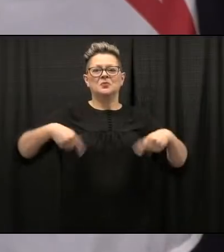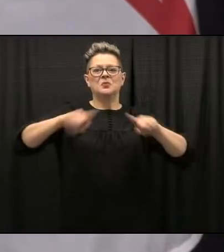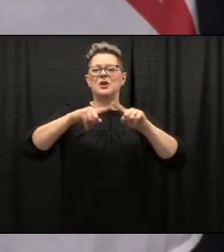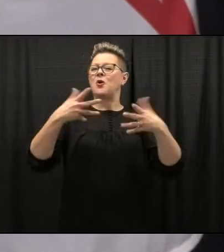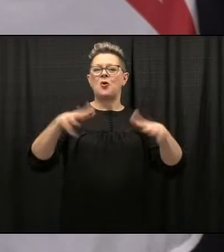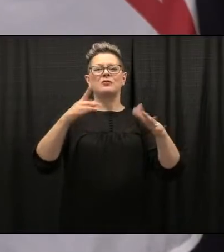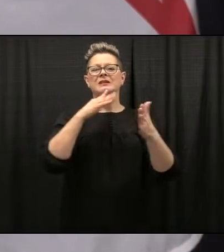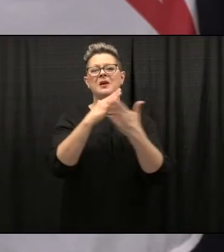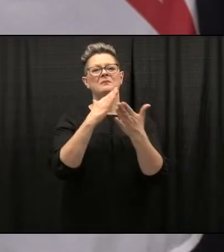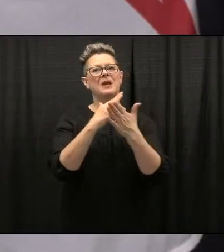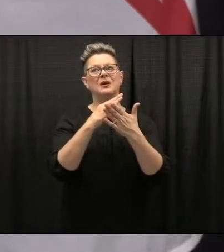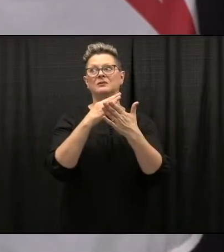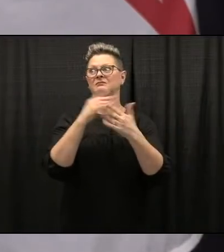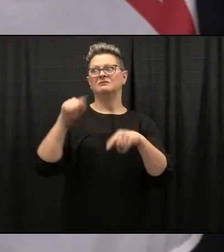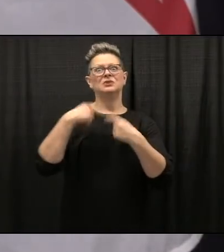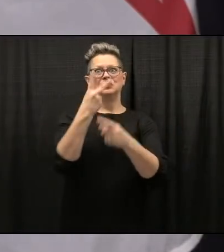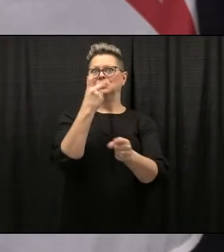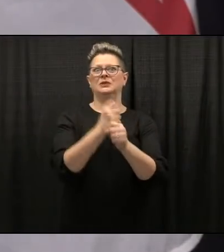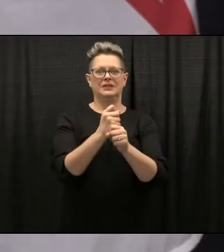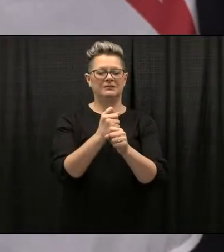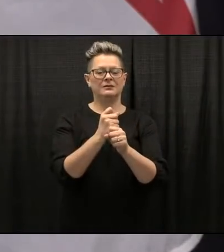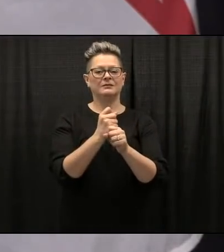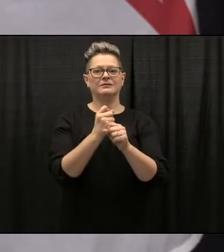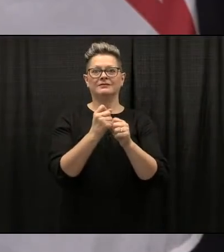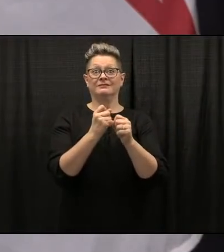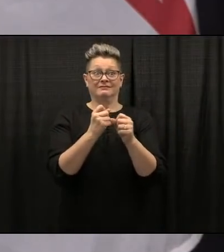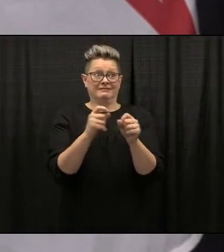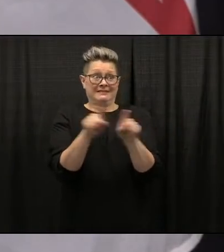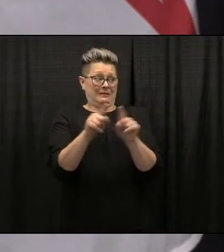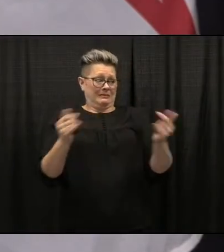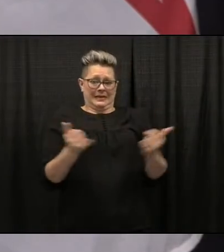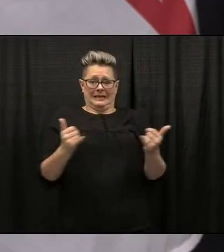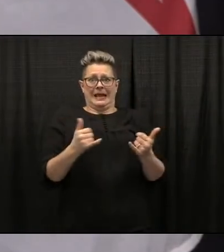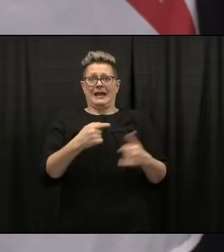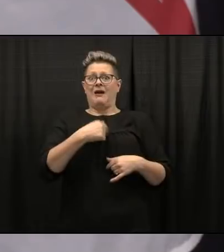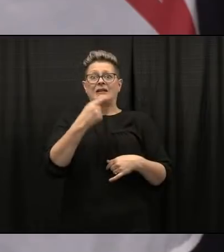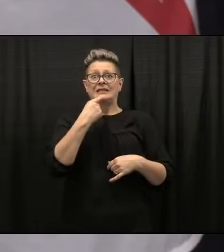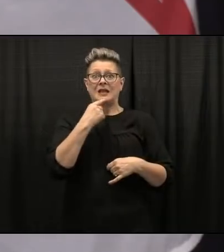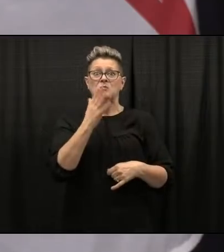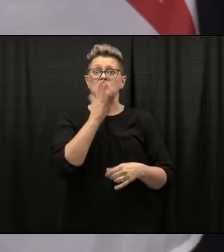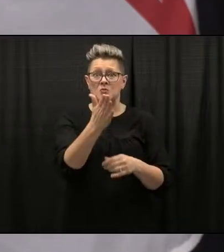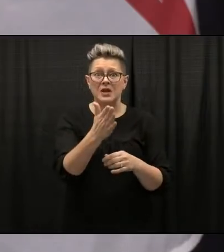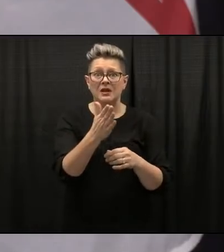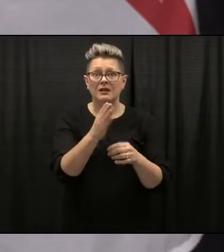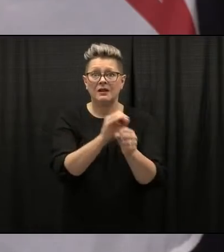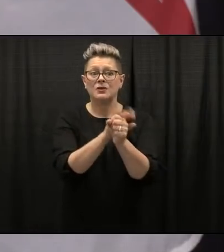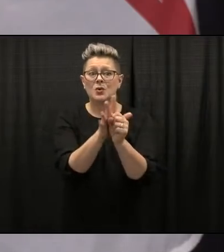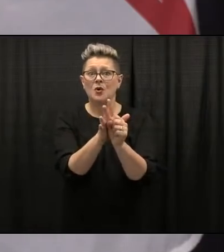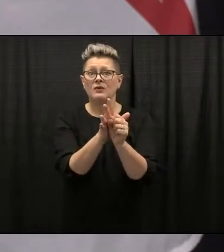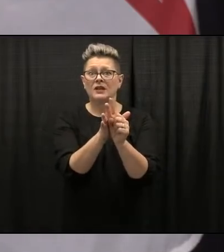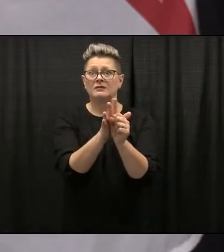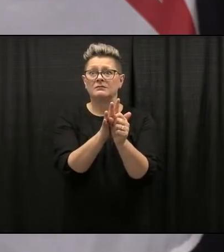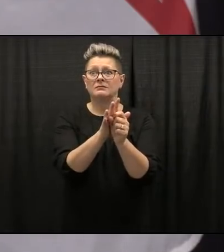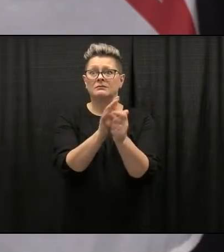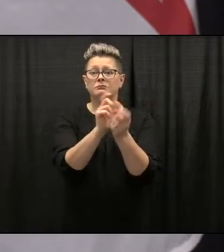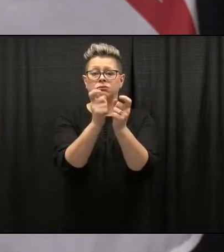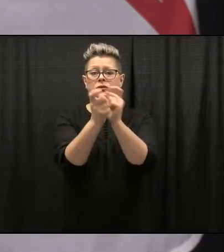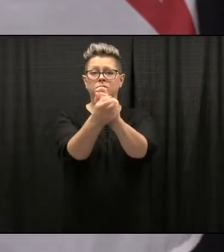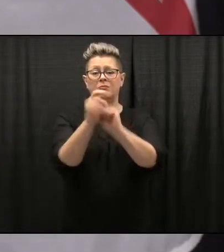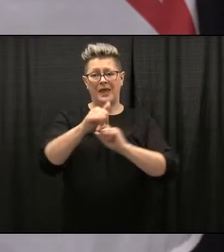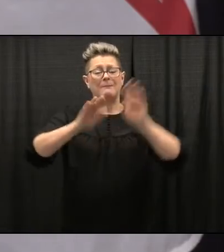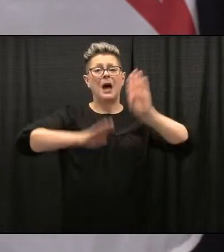the last almost 2 years. Even today, I suggested that we're going to have COVID-19. It's going to evolve. That's biology.